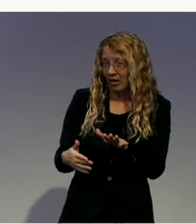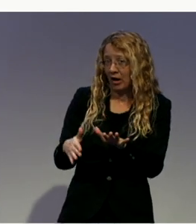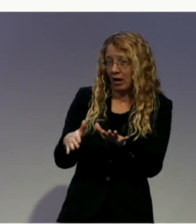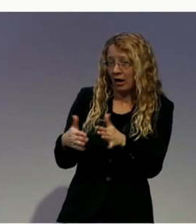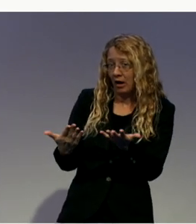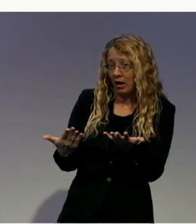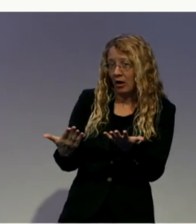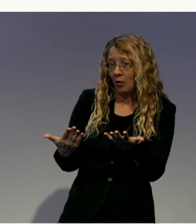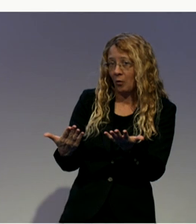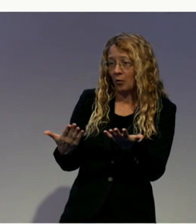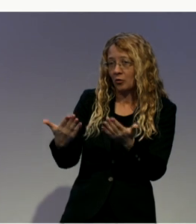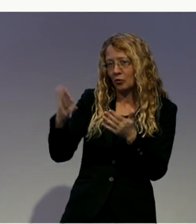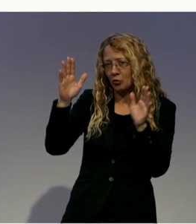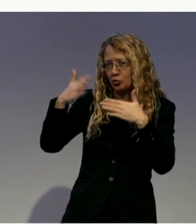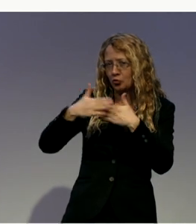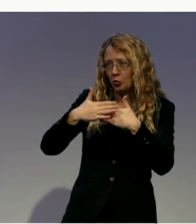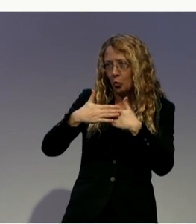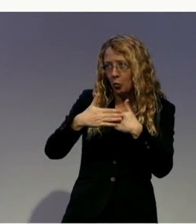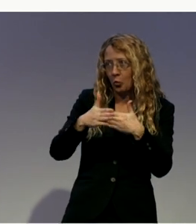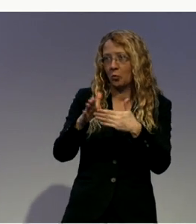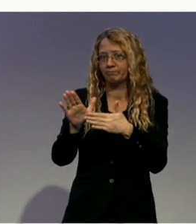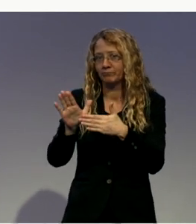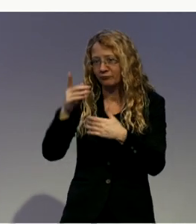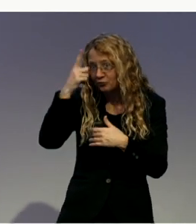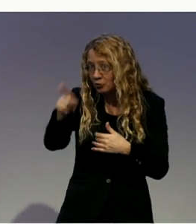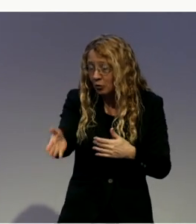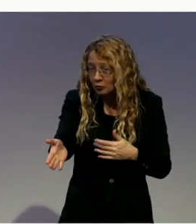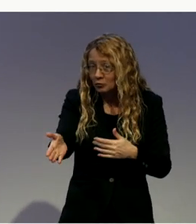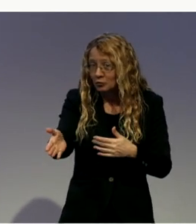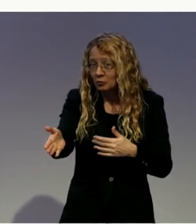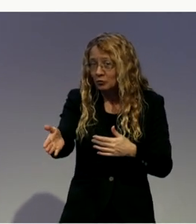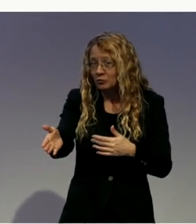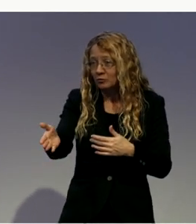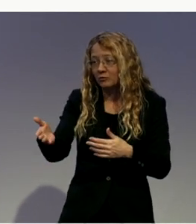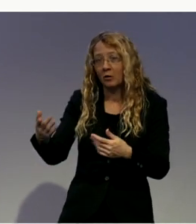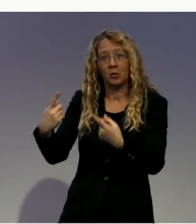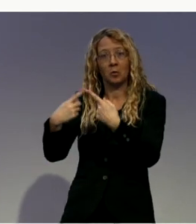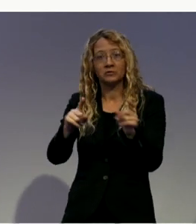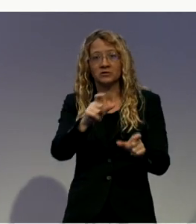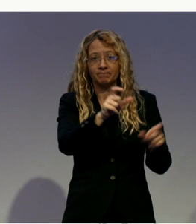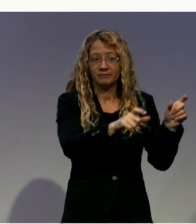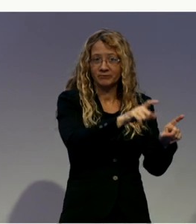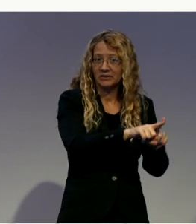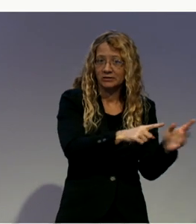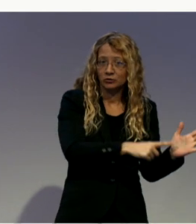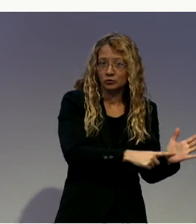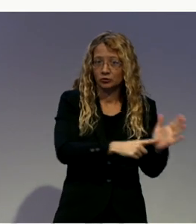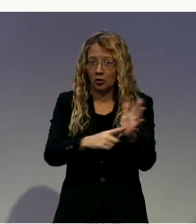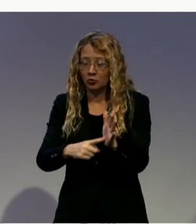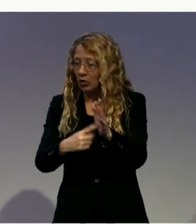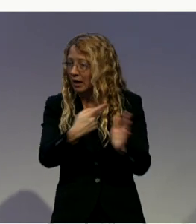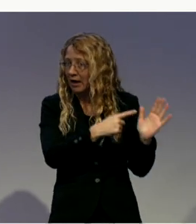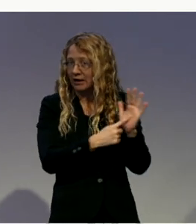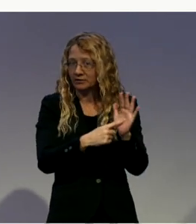by inspiring them with others. At the very beginning, I don't want to talk a lot, but at the